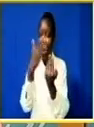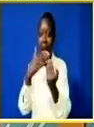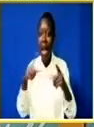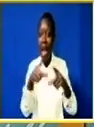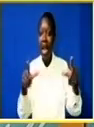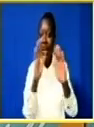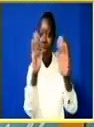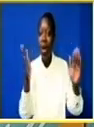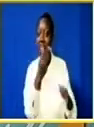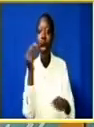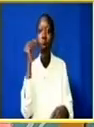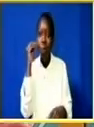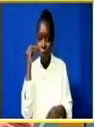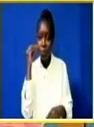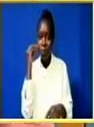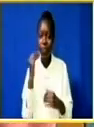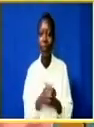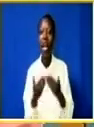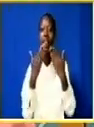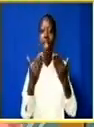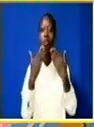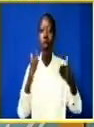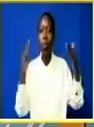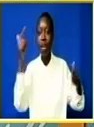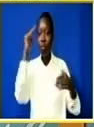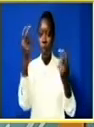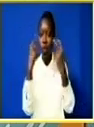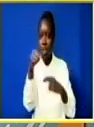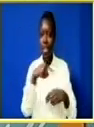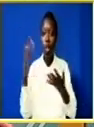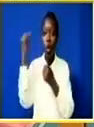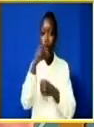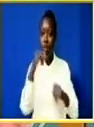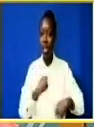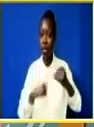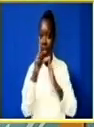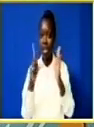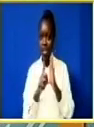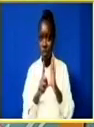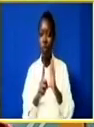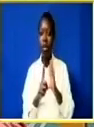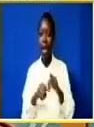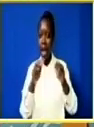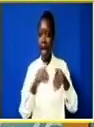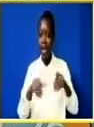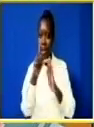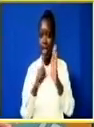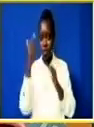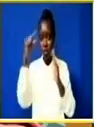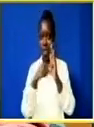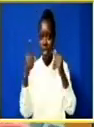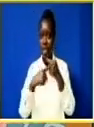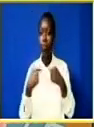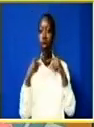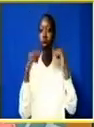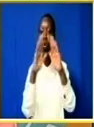especially me and my grandmother. But anyway, thank you so much for joining us. I hope you've had fun just like I have. This has been Agriculture for Grade 6. I have been your